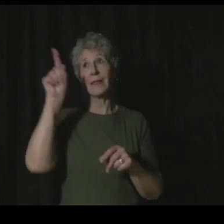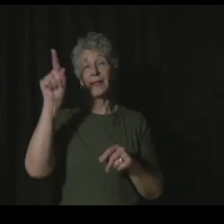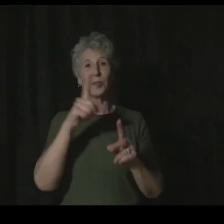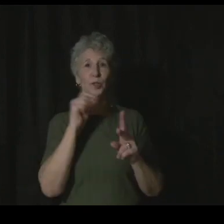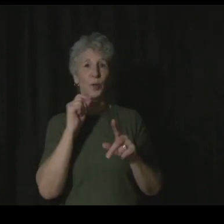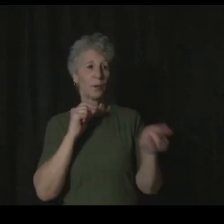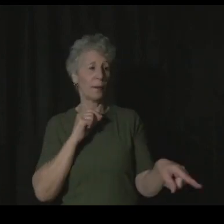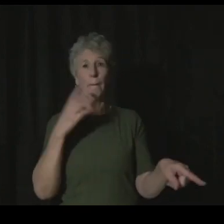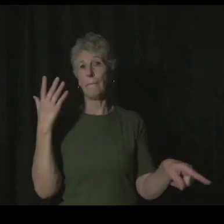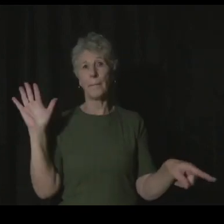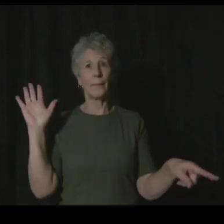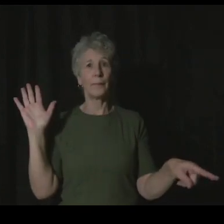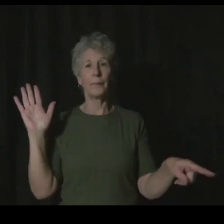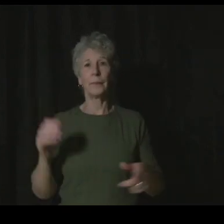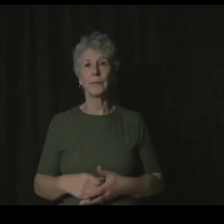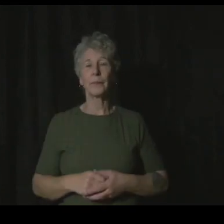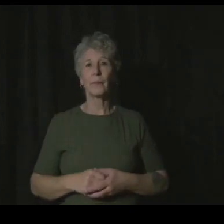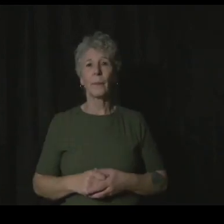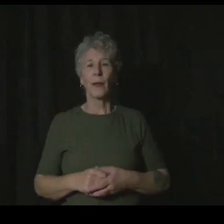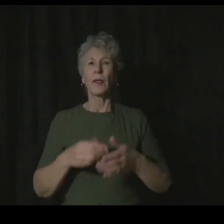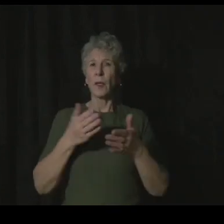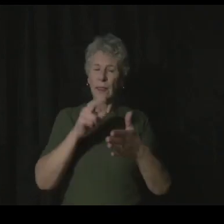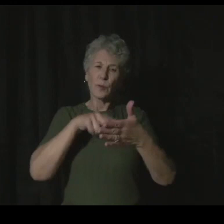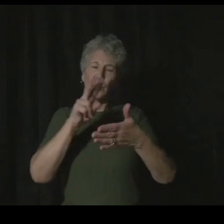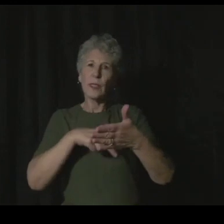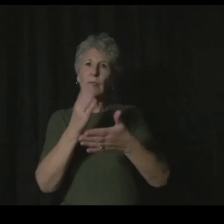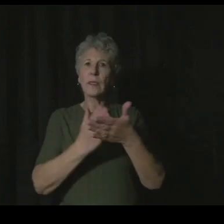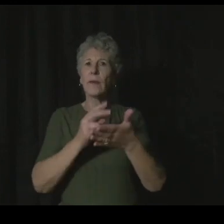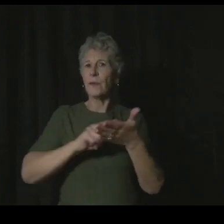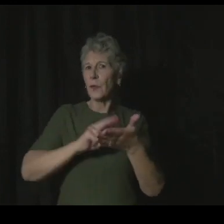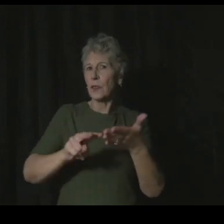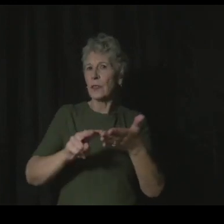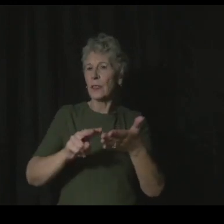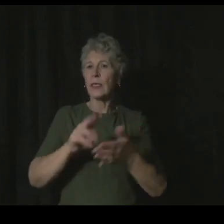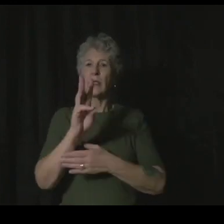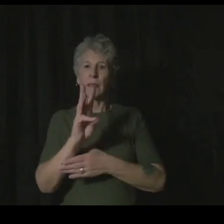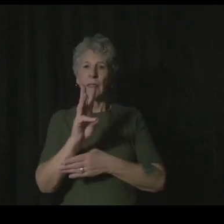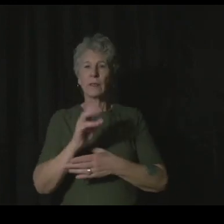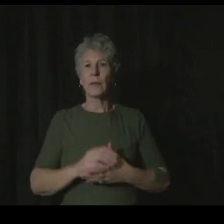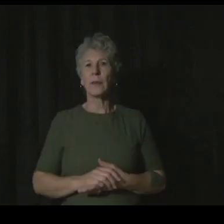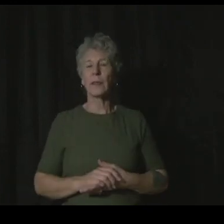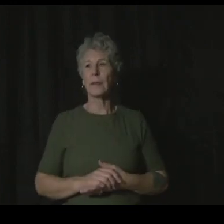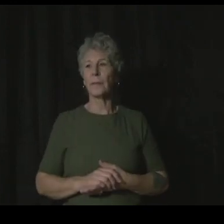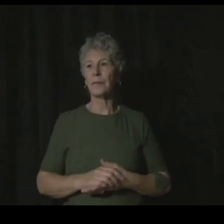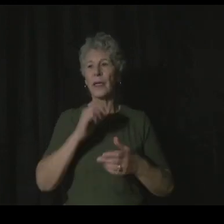choice. And so let us read a couple verses, verse 6 of chapter 9. But it is not as though the